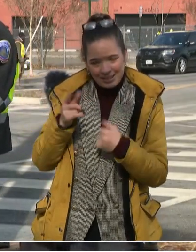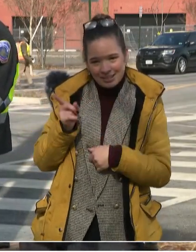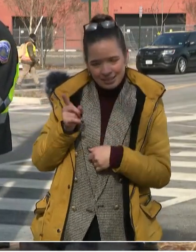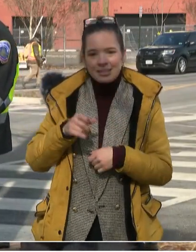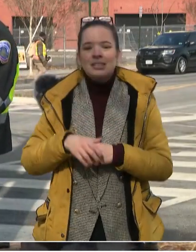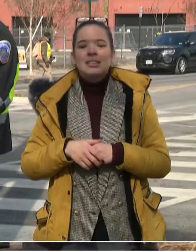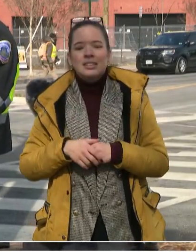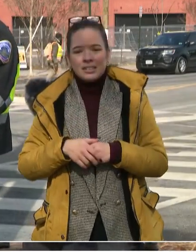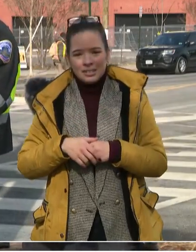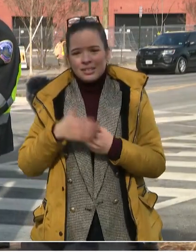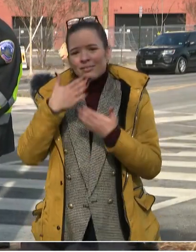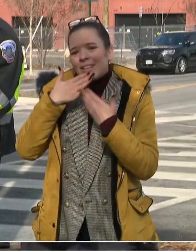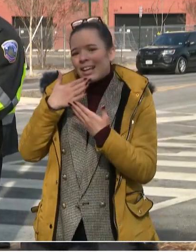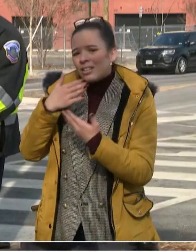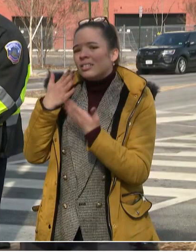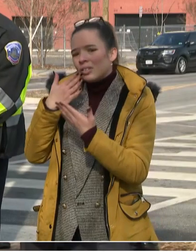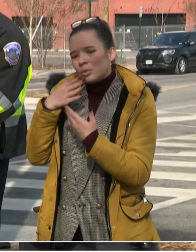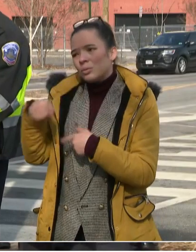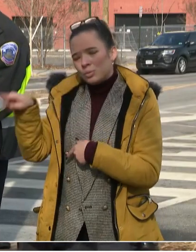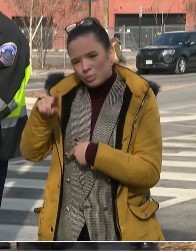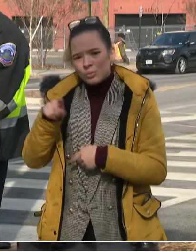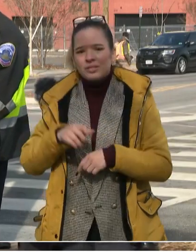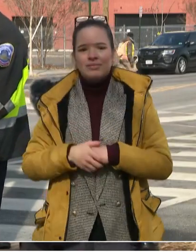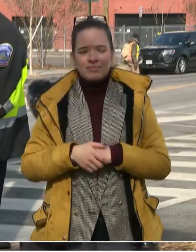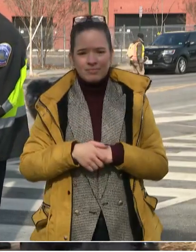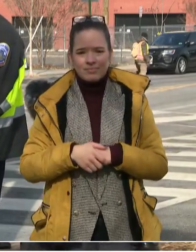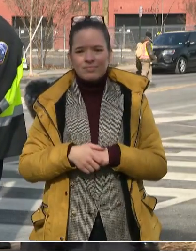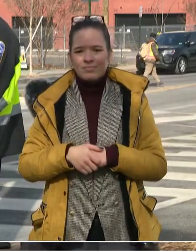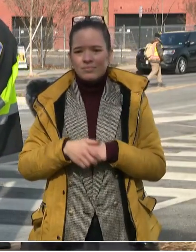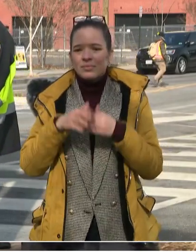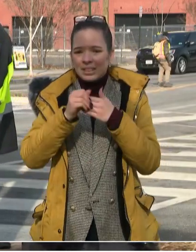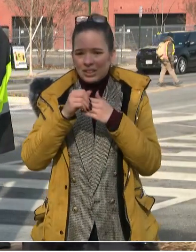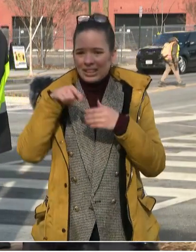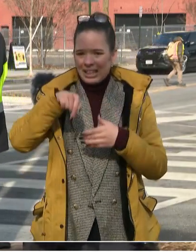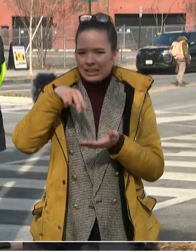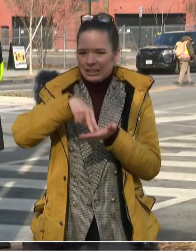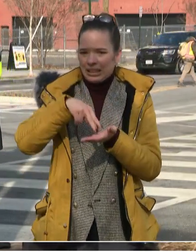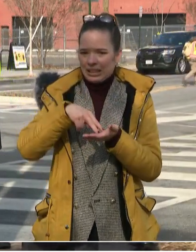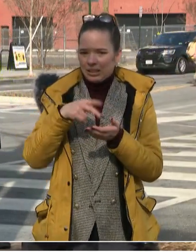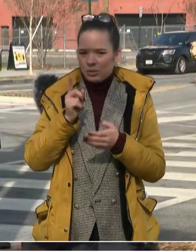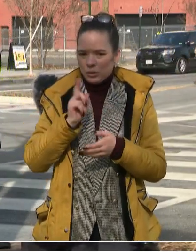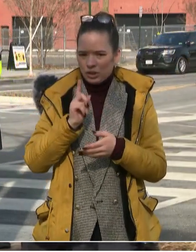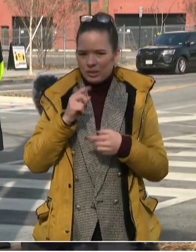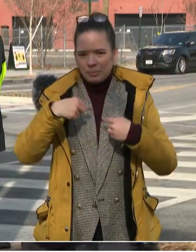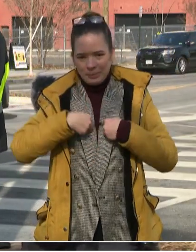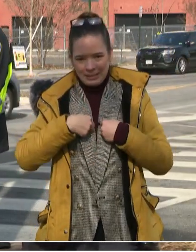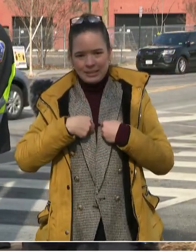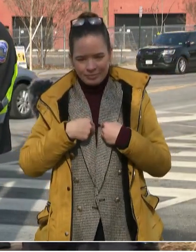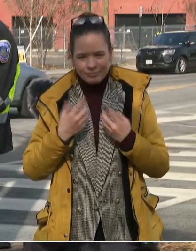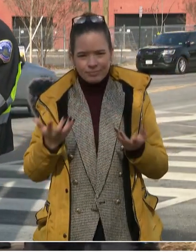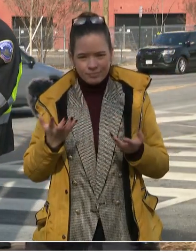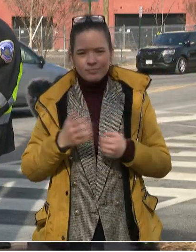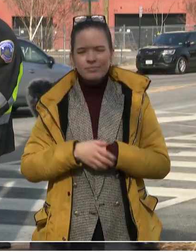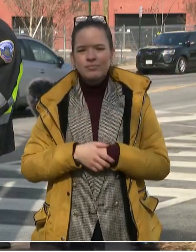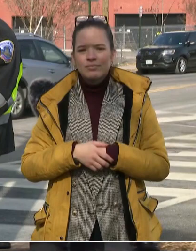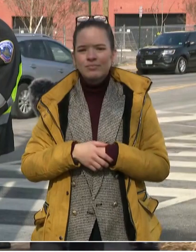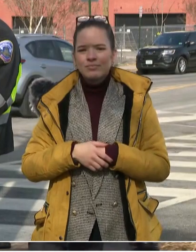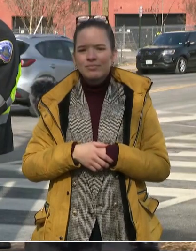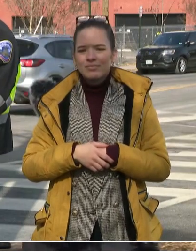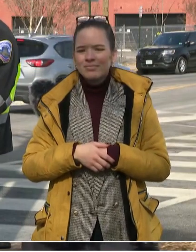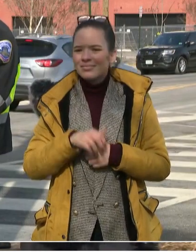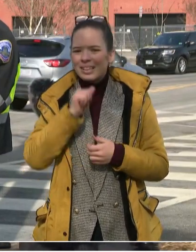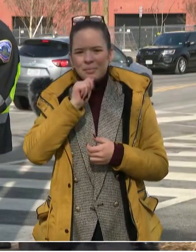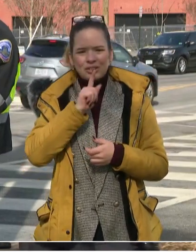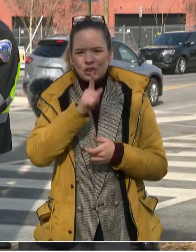warranted, Chief. The leaders that I stand beside here, I don't know how I could say any words to